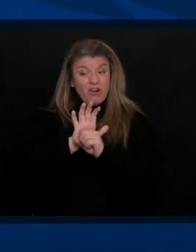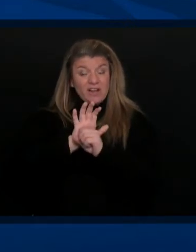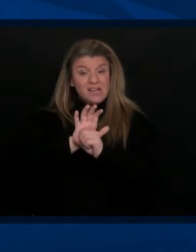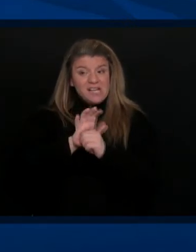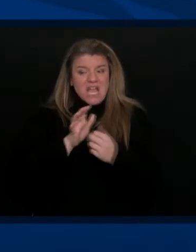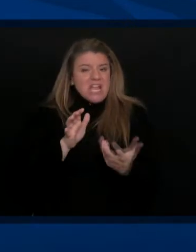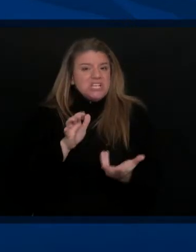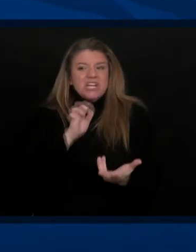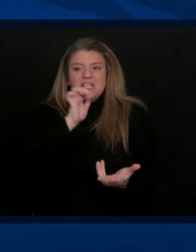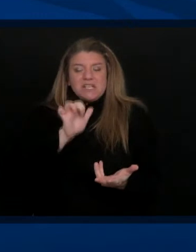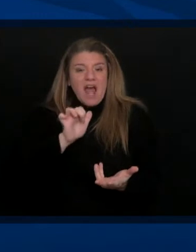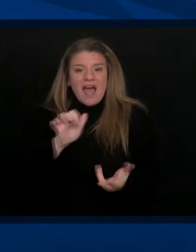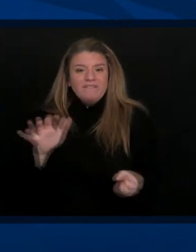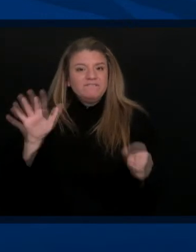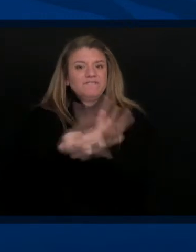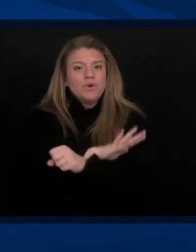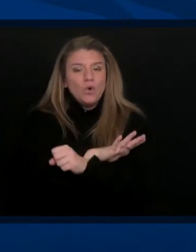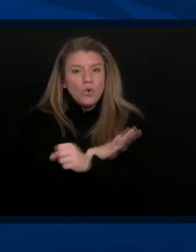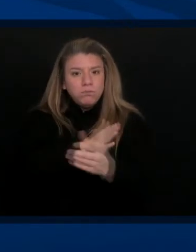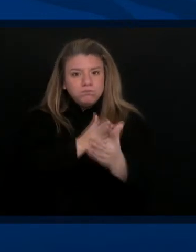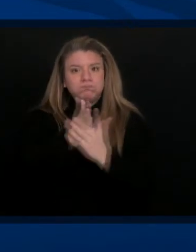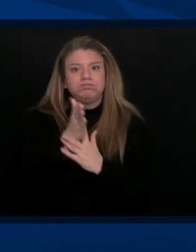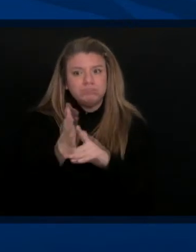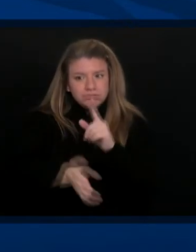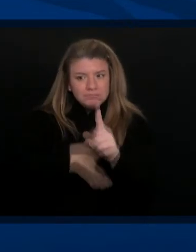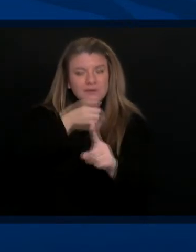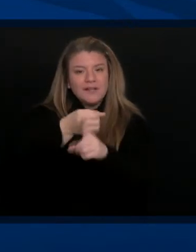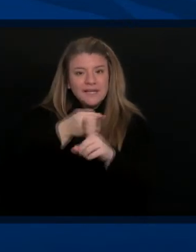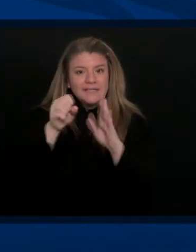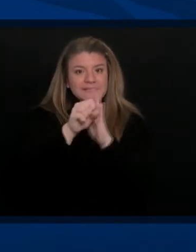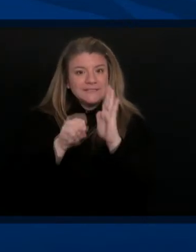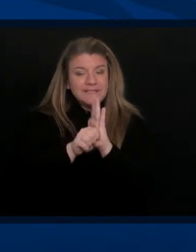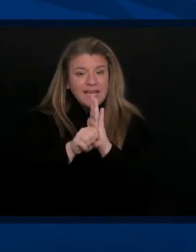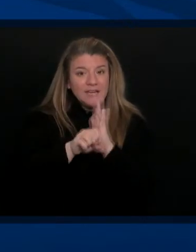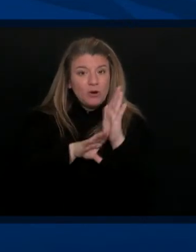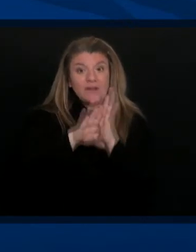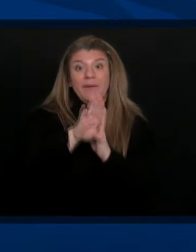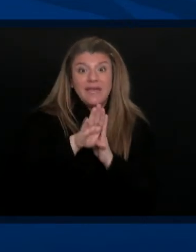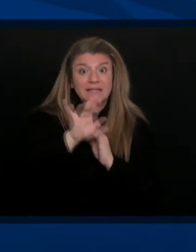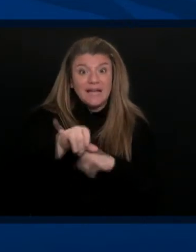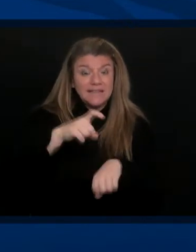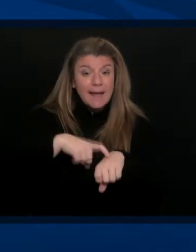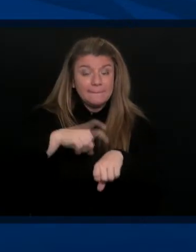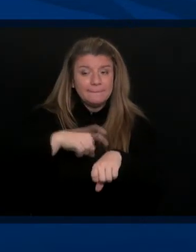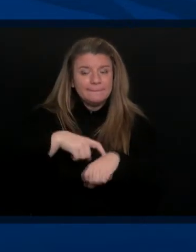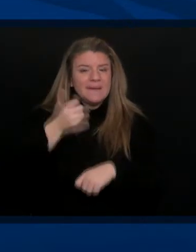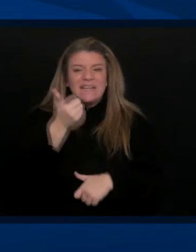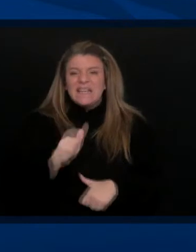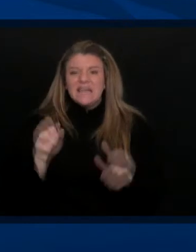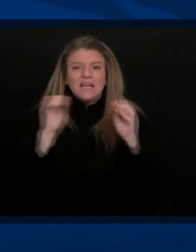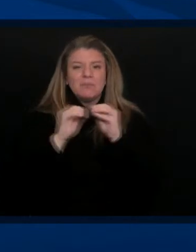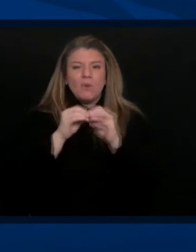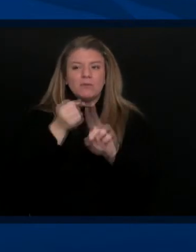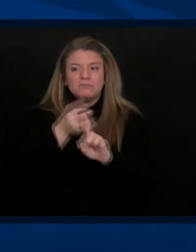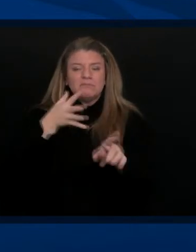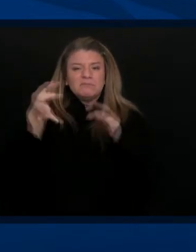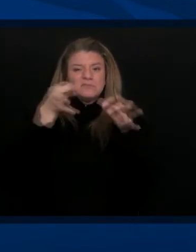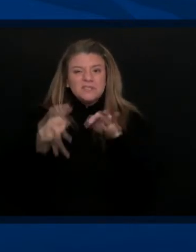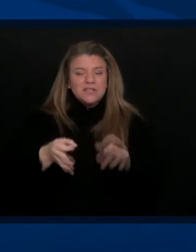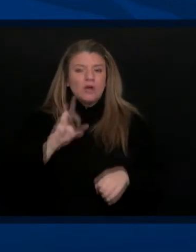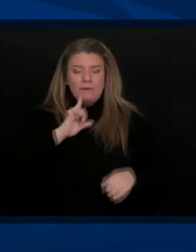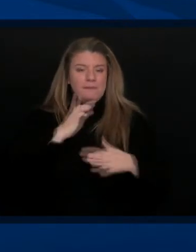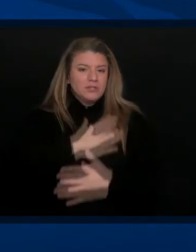meet its full potential in our state when it peaked? Just any more details on that would be